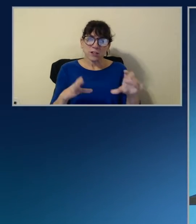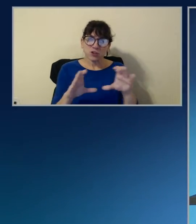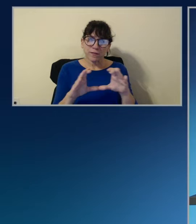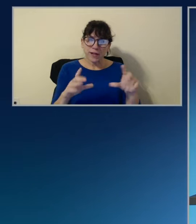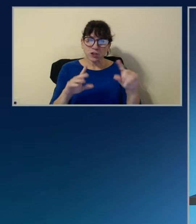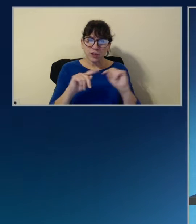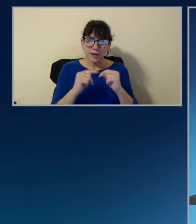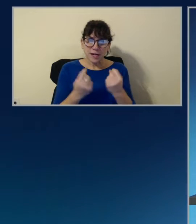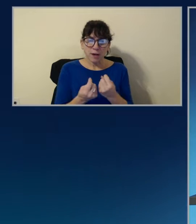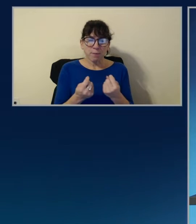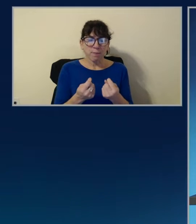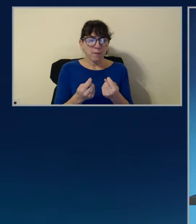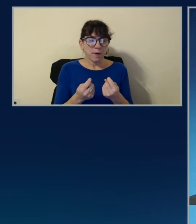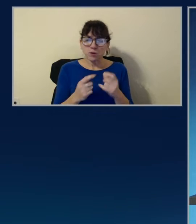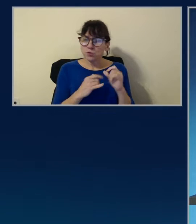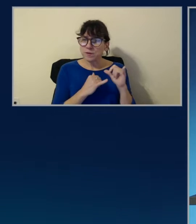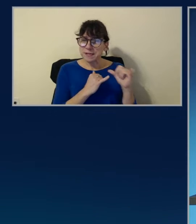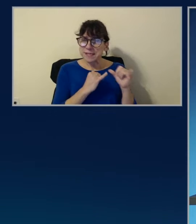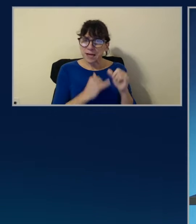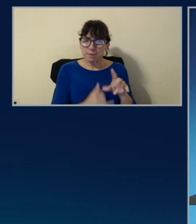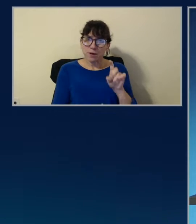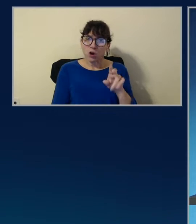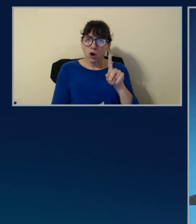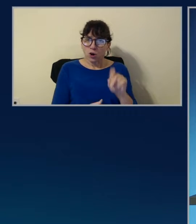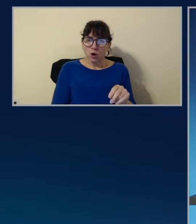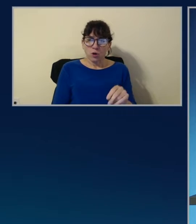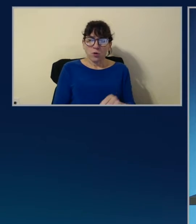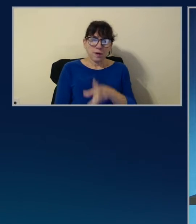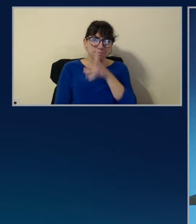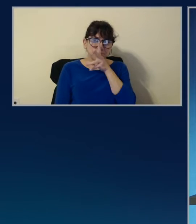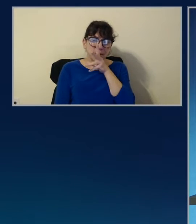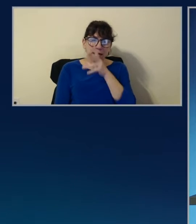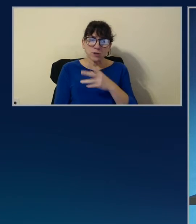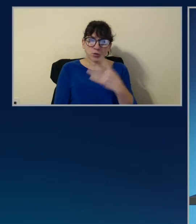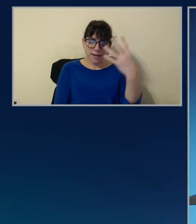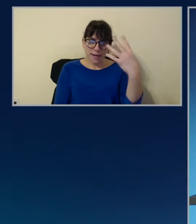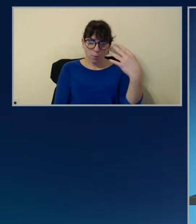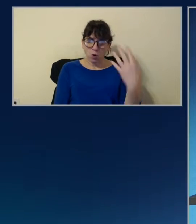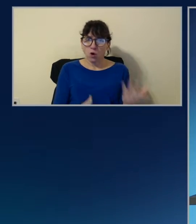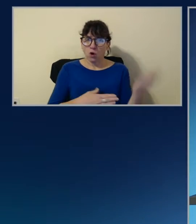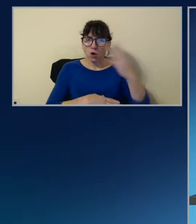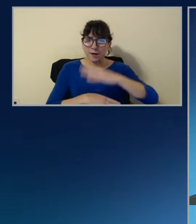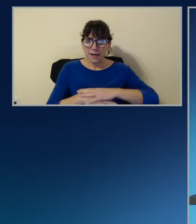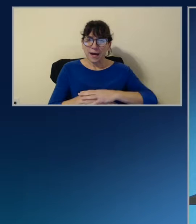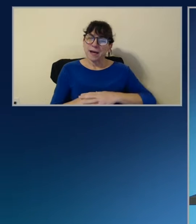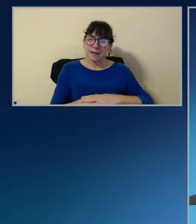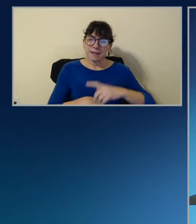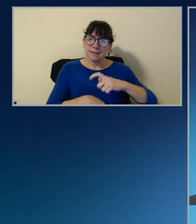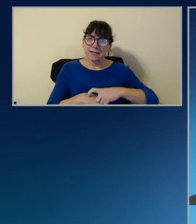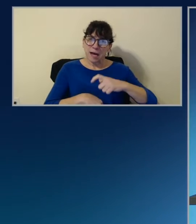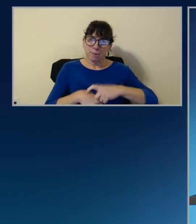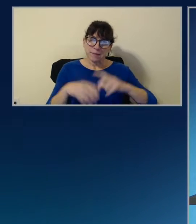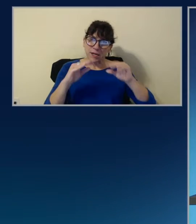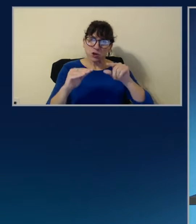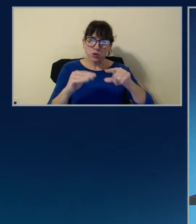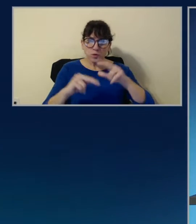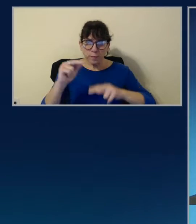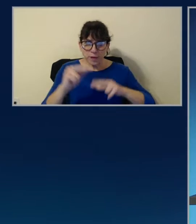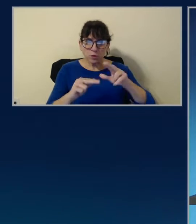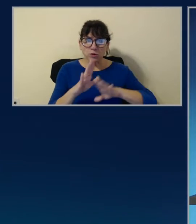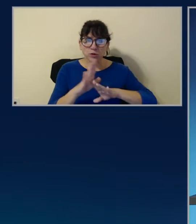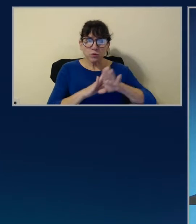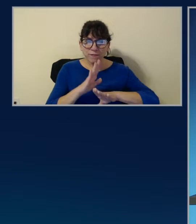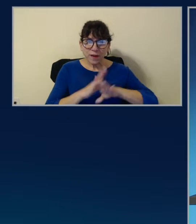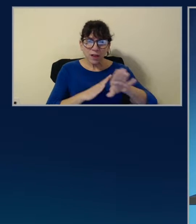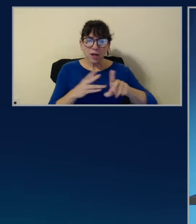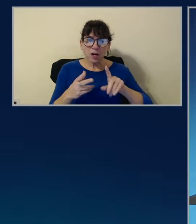what Darko does. I yell into a camera all day. I actually spend a lot of time teaching you how to build, how to develop, how to